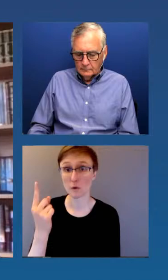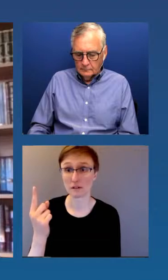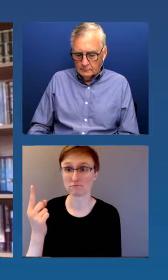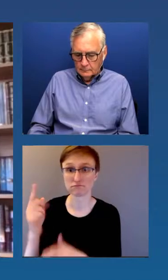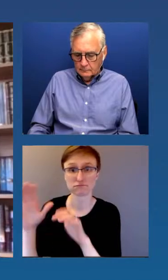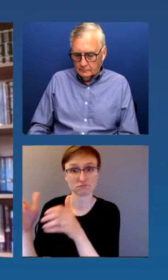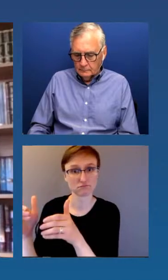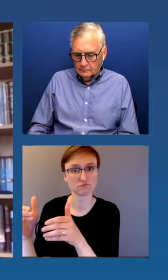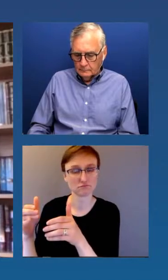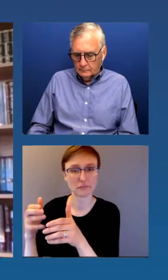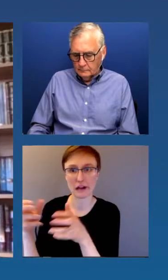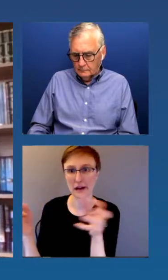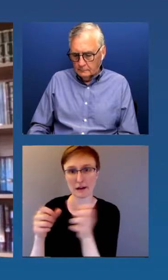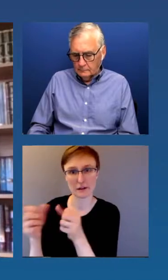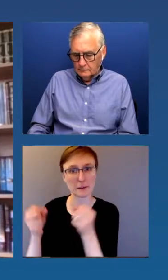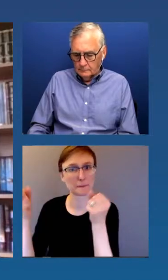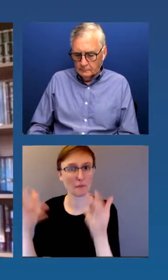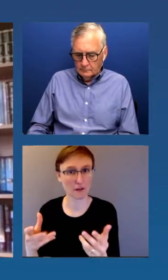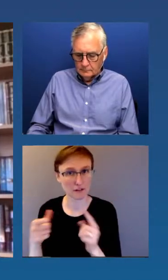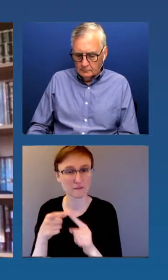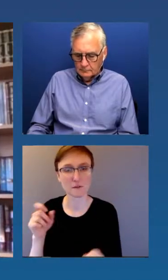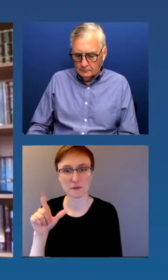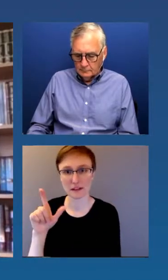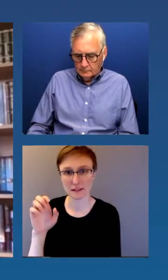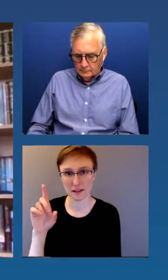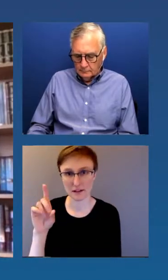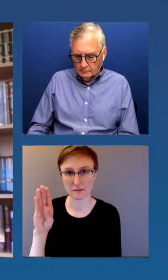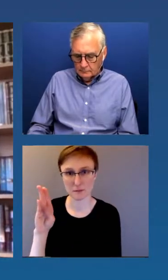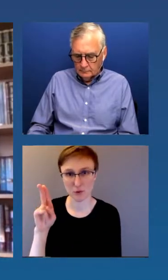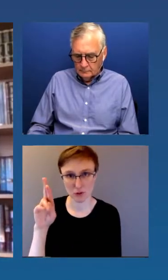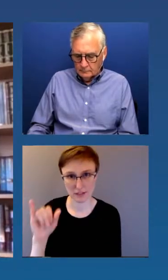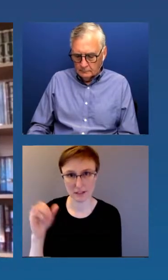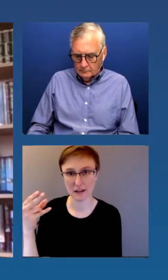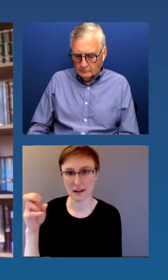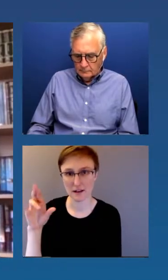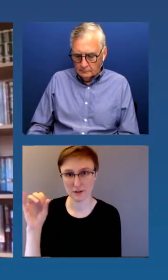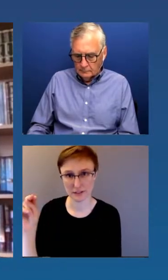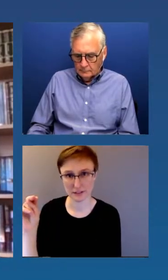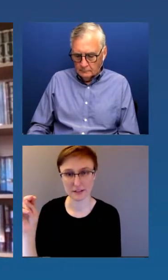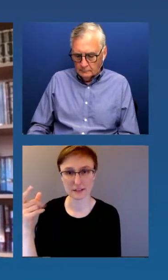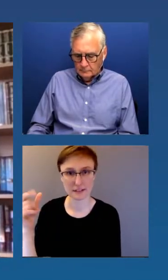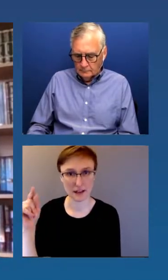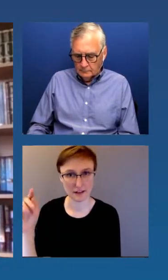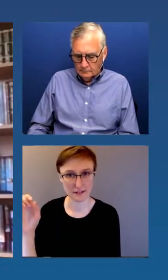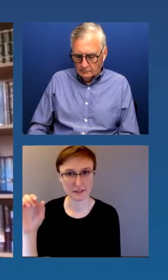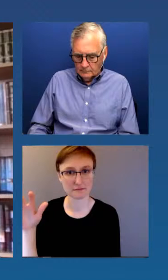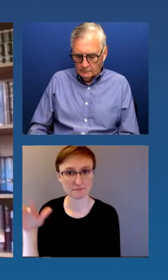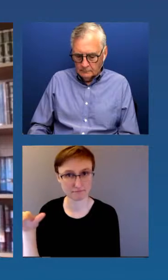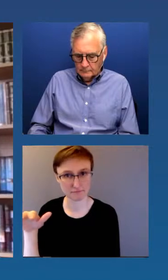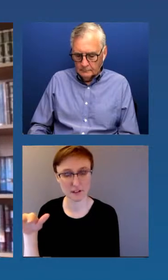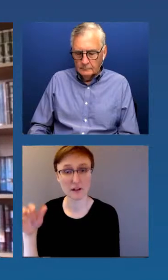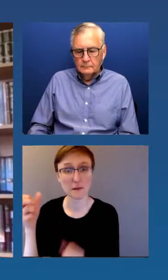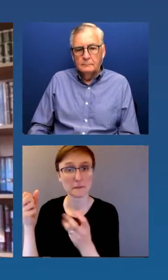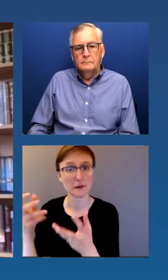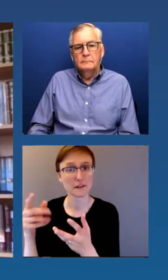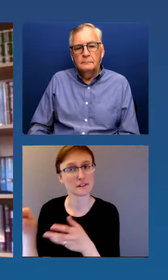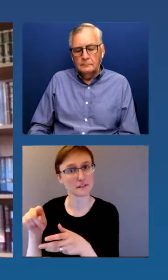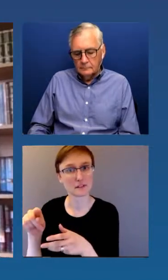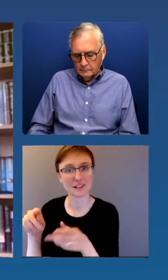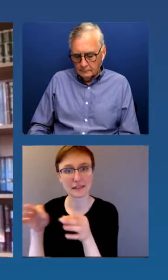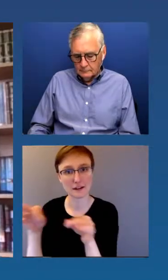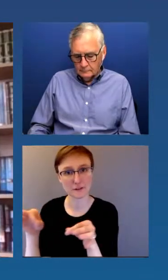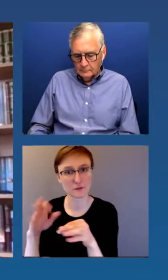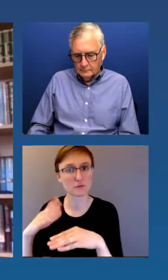of residents from the Ledbury-Harringate area, particularly residents who actually had significant language barriers. So it was a bit of